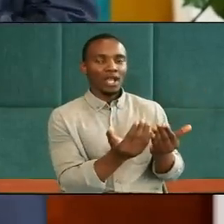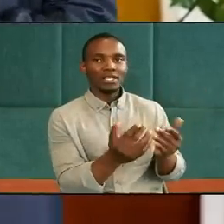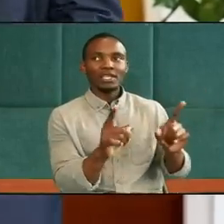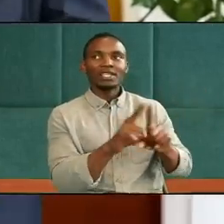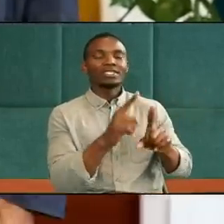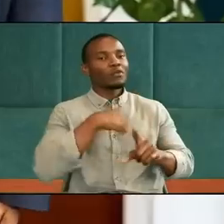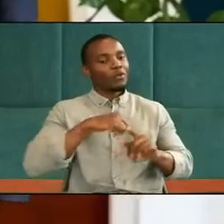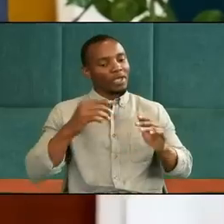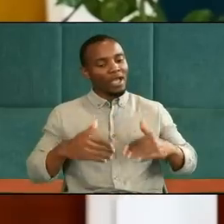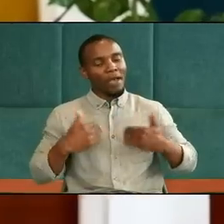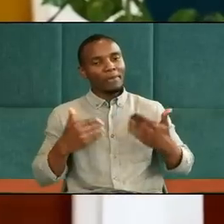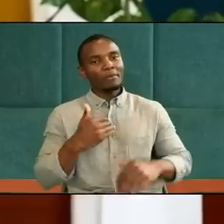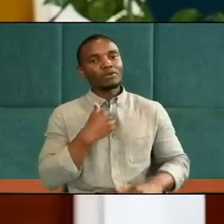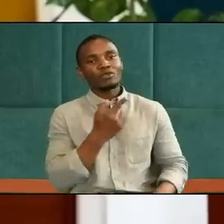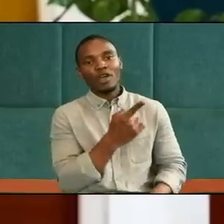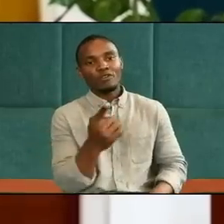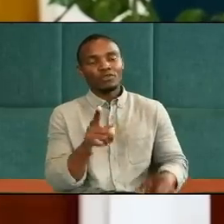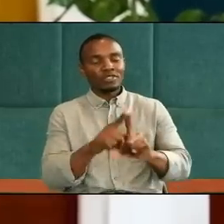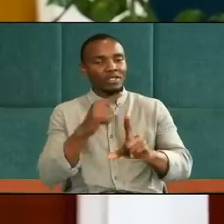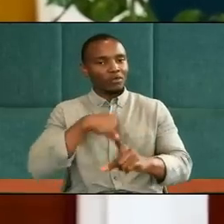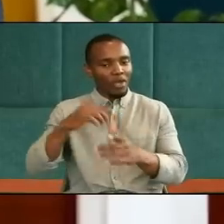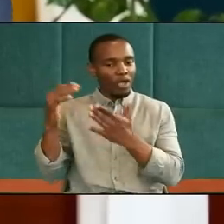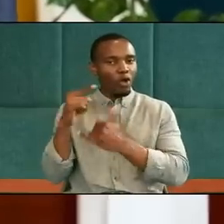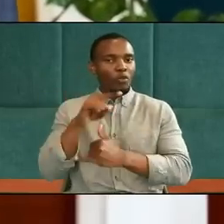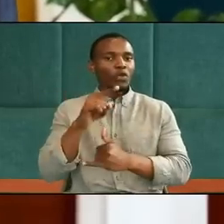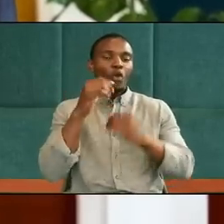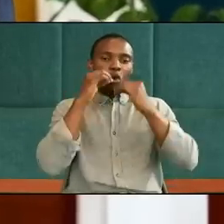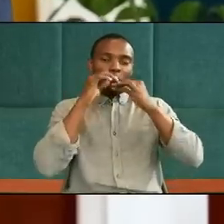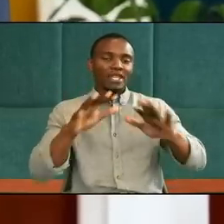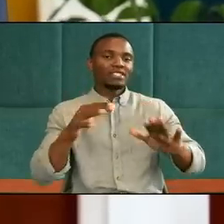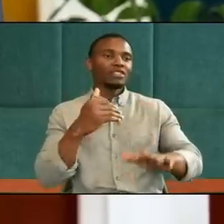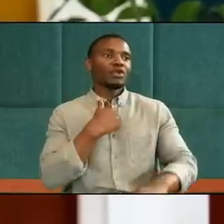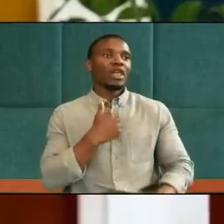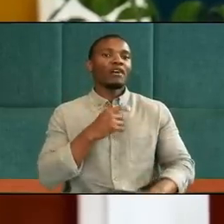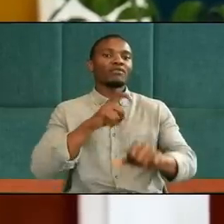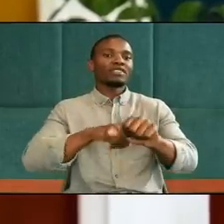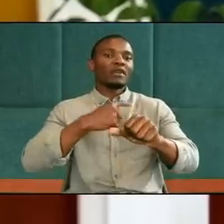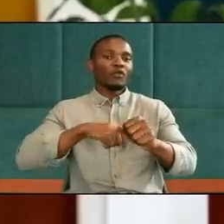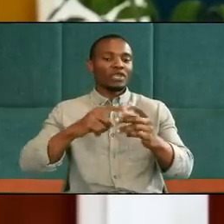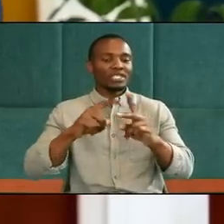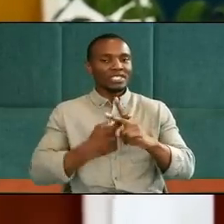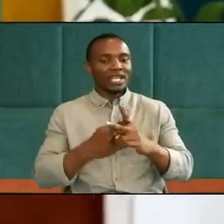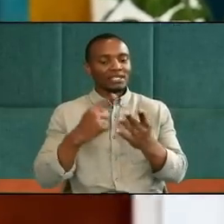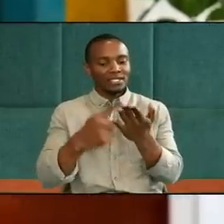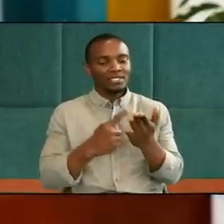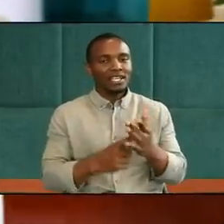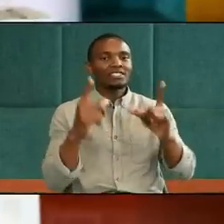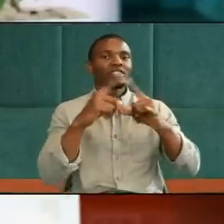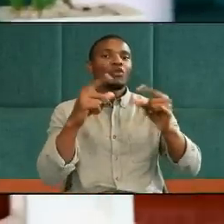have you. We hope that you'll be blessed as we dive into the Word of God.